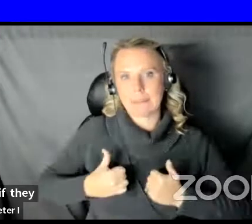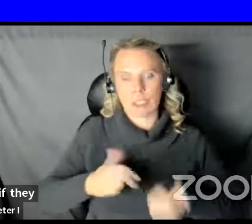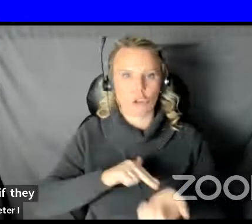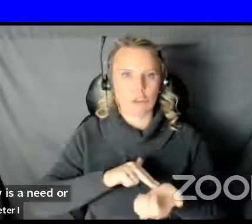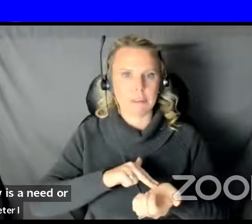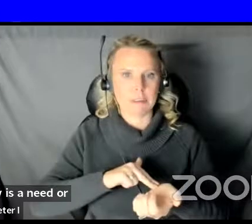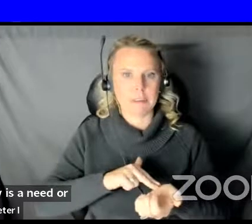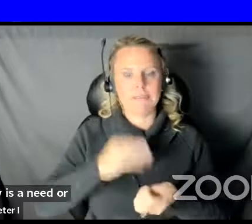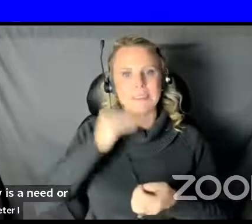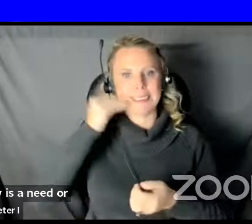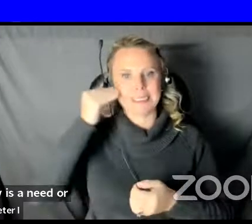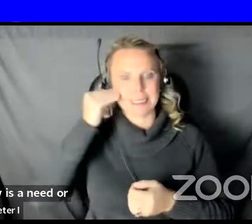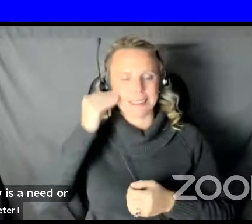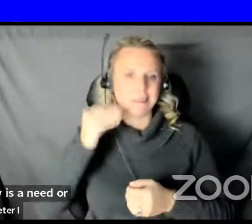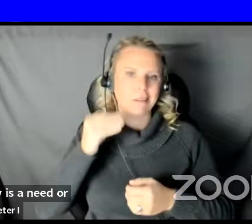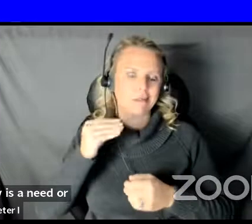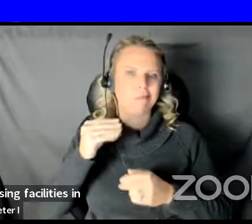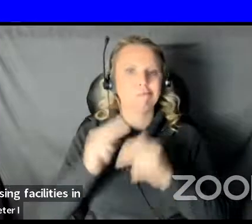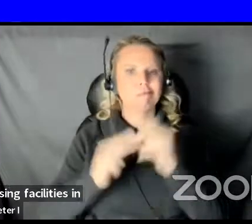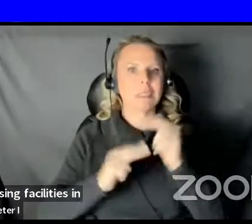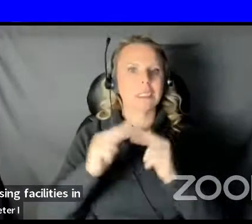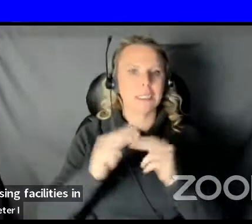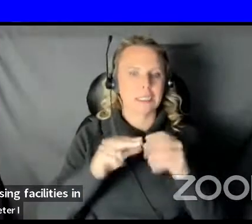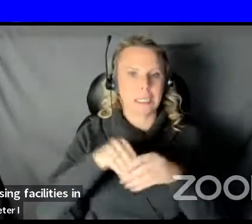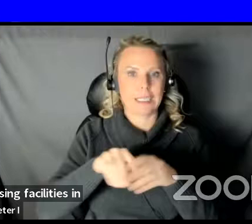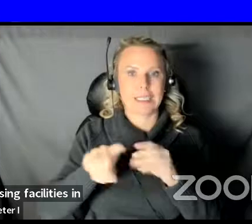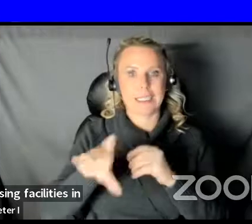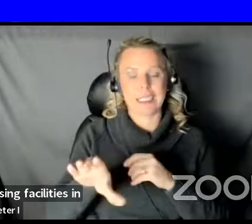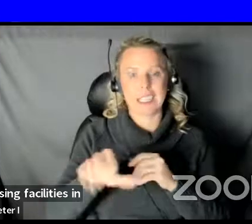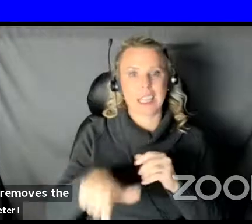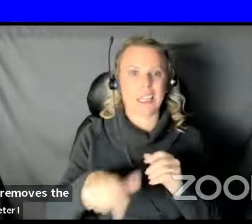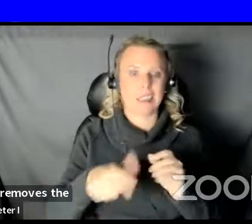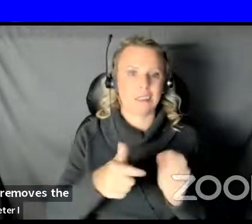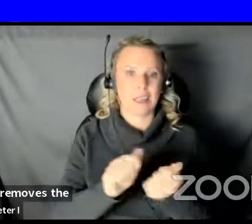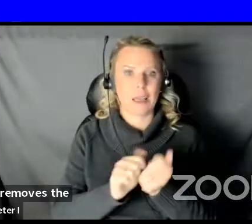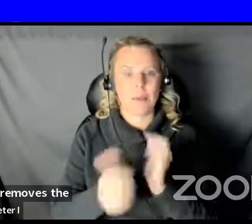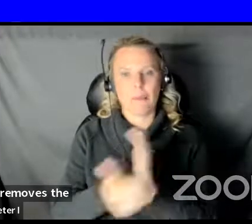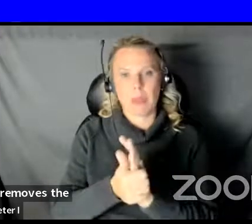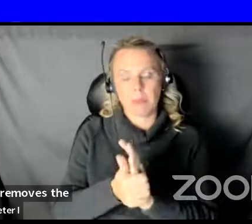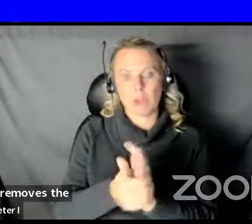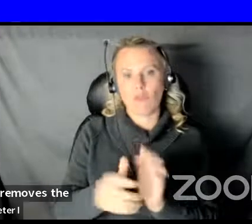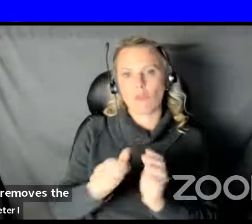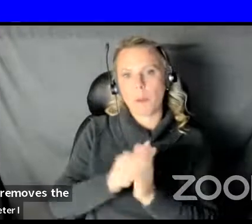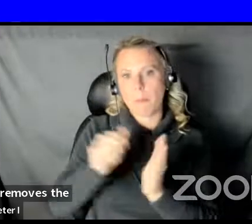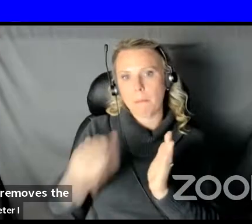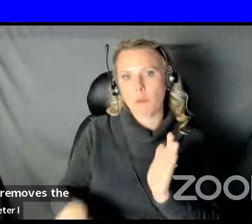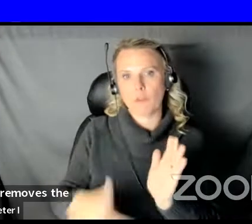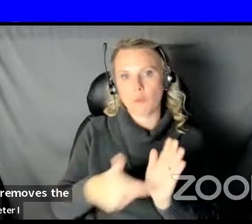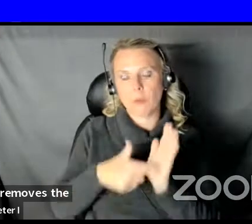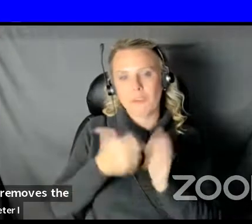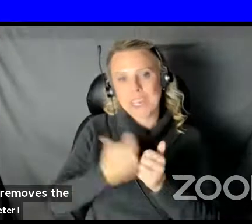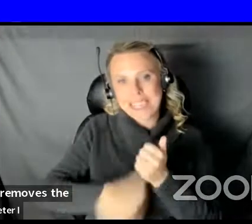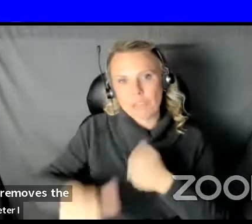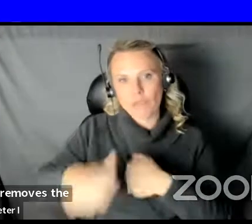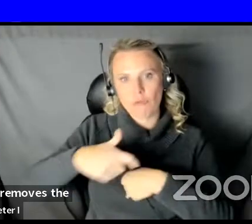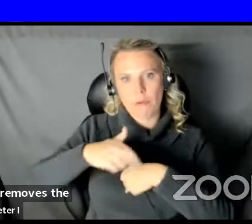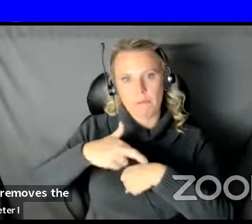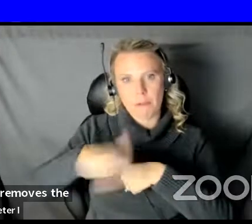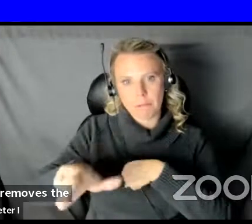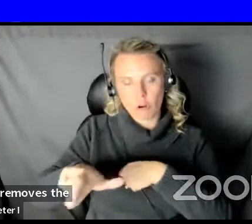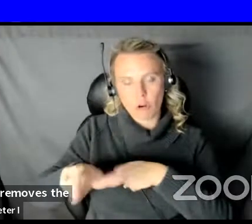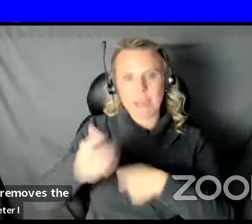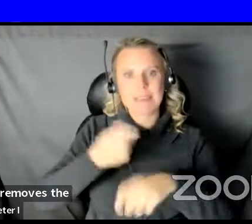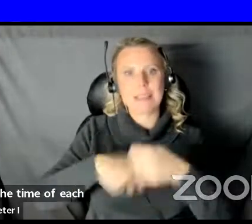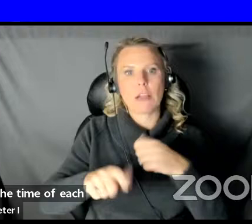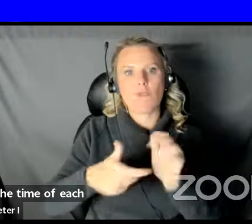in the district. And this amendment removes the requirement to collect the data at the time of each referral and